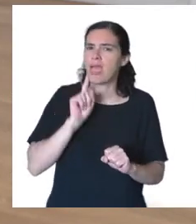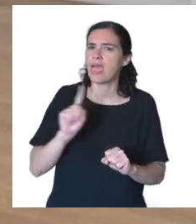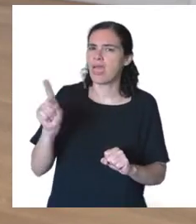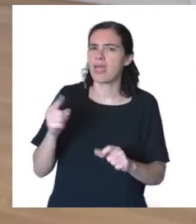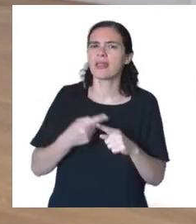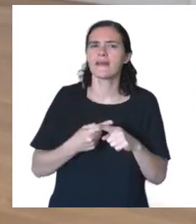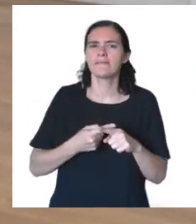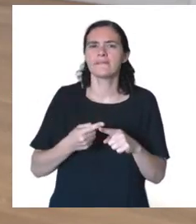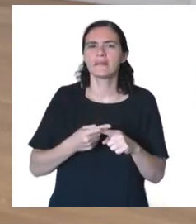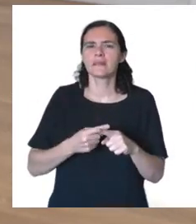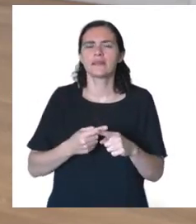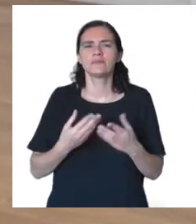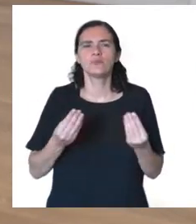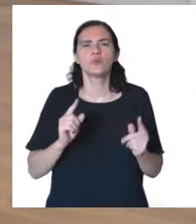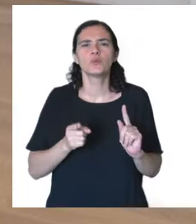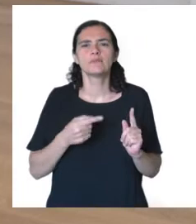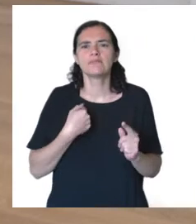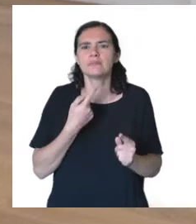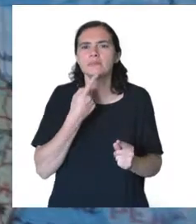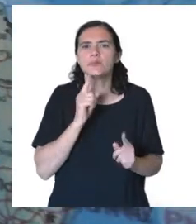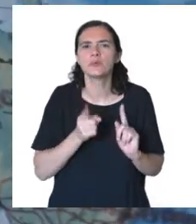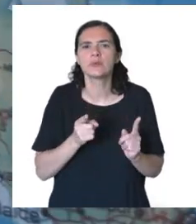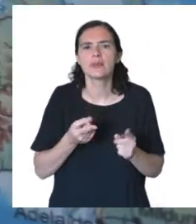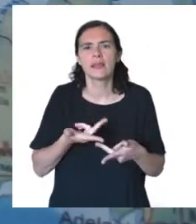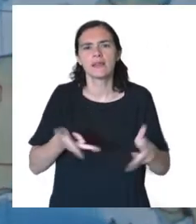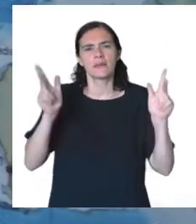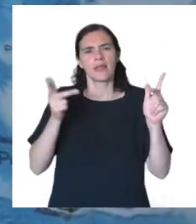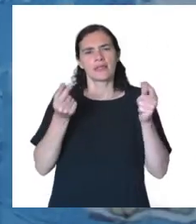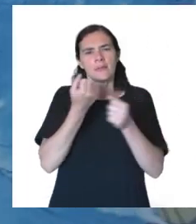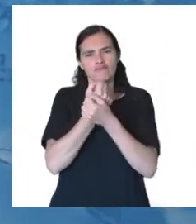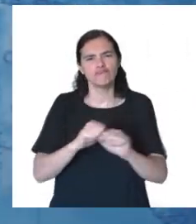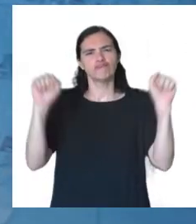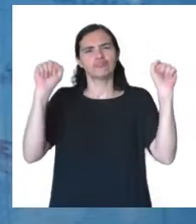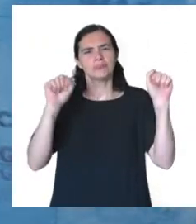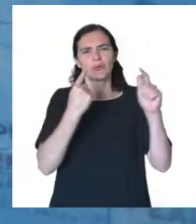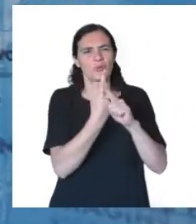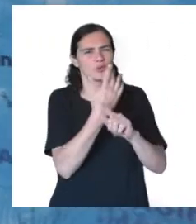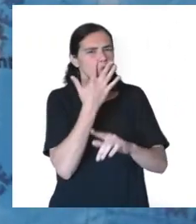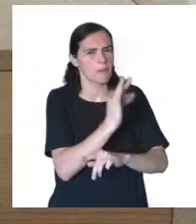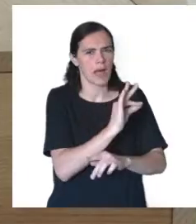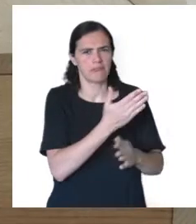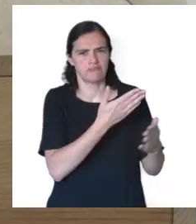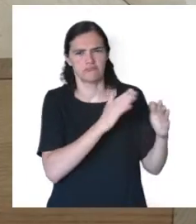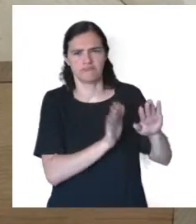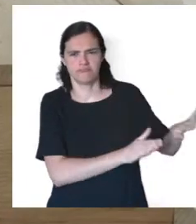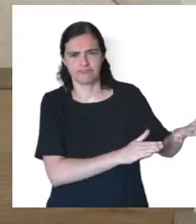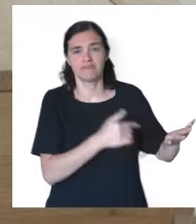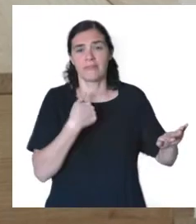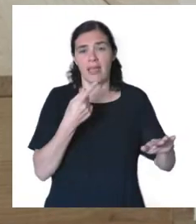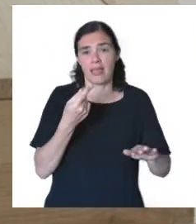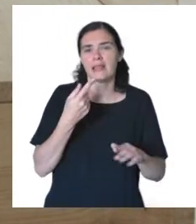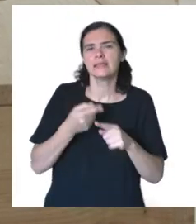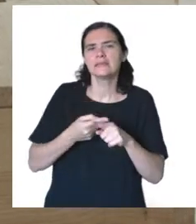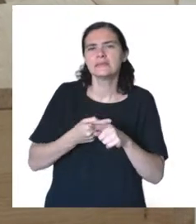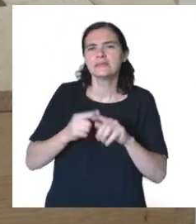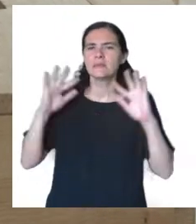very interested in the notion of freedom and liberation from convention. She's very interested in